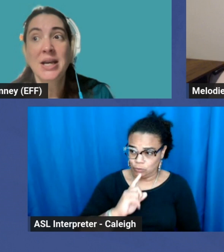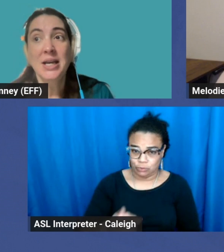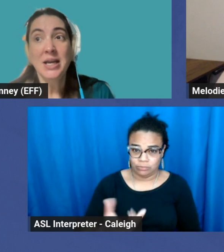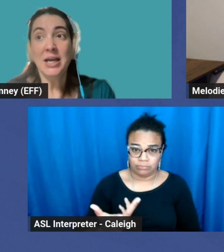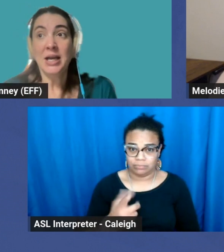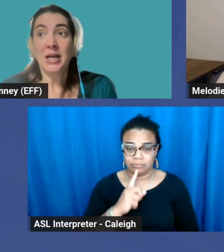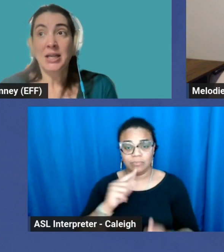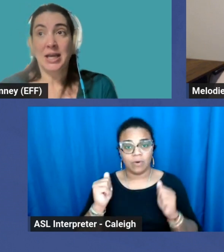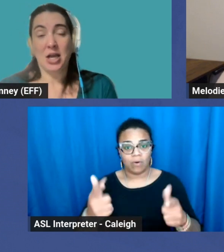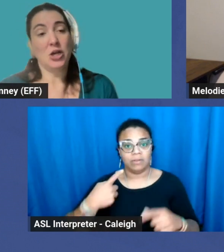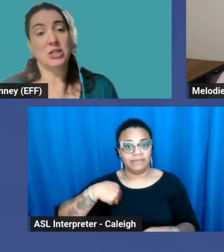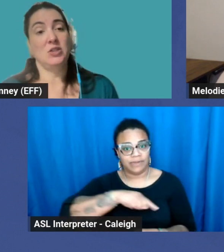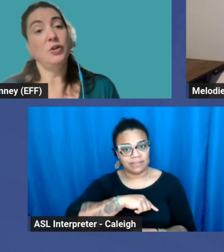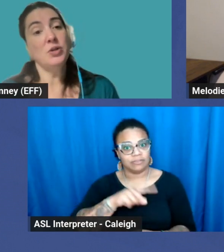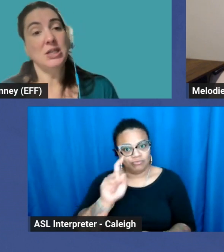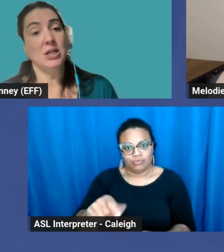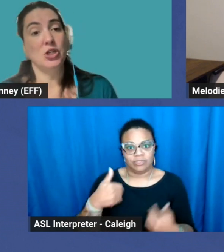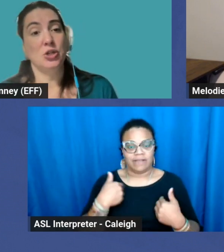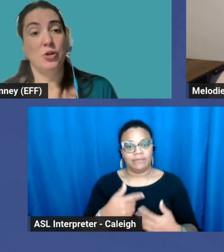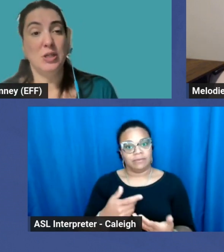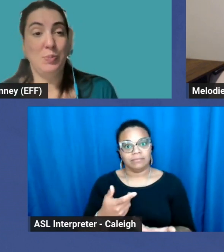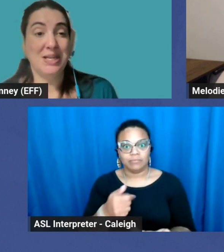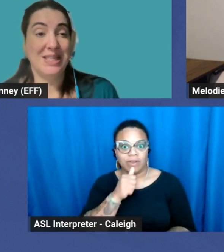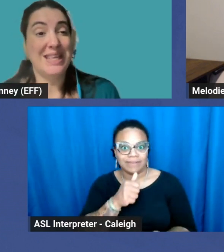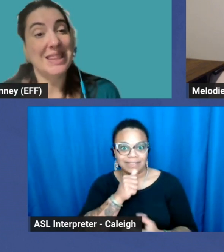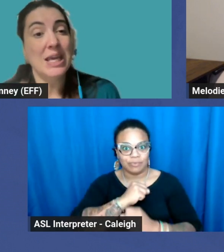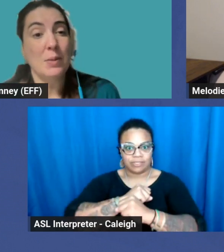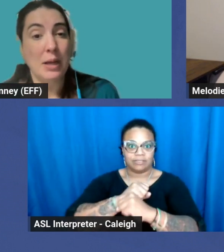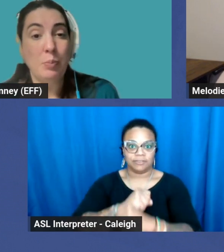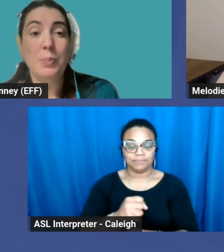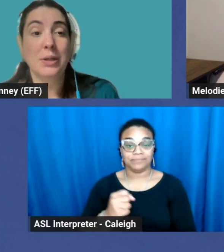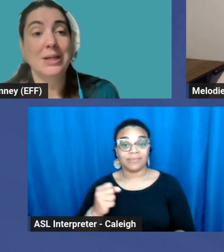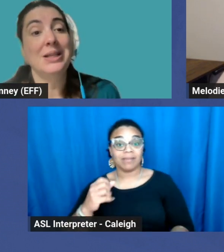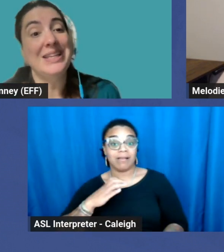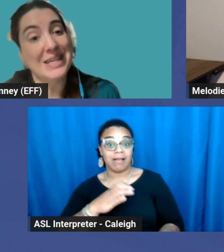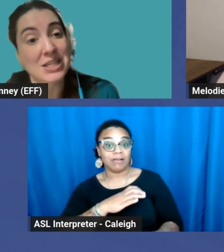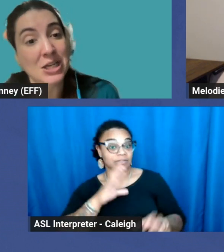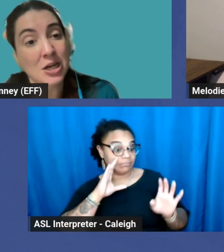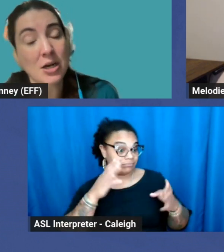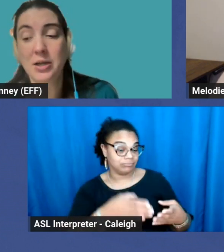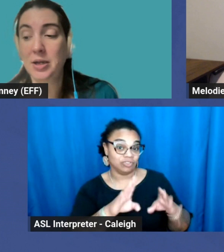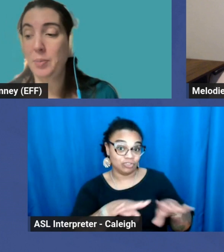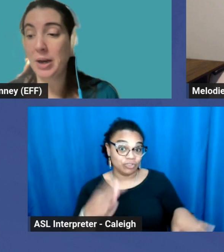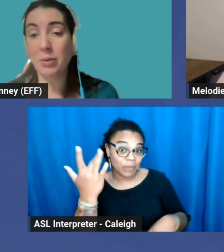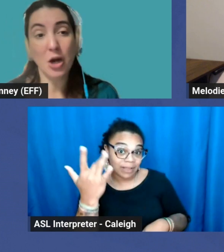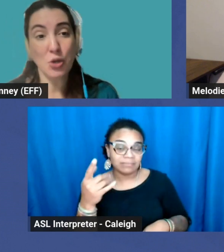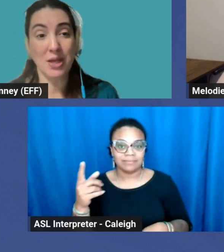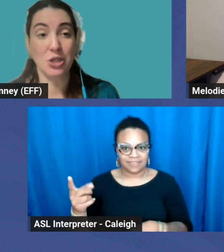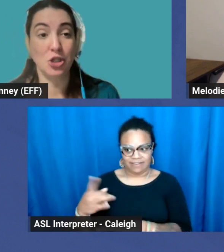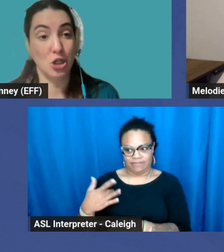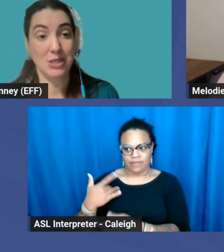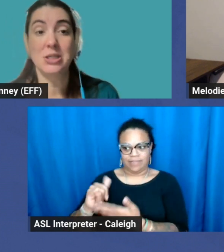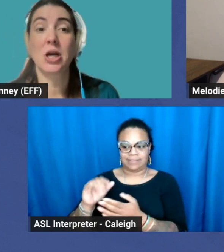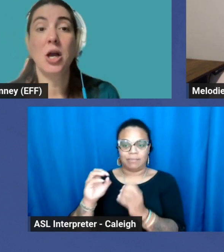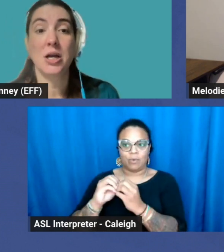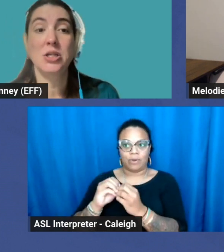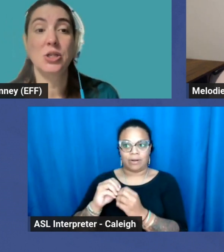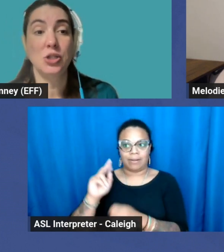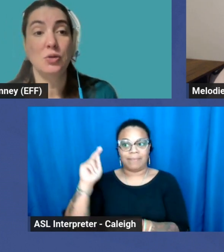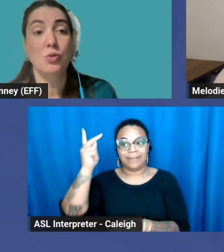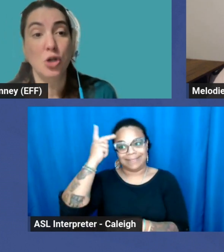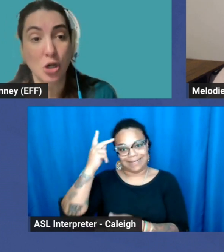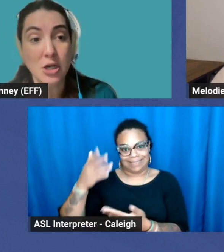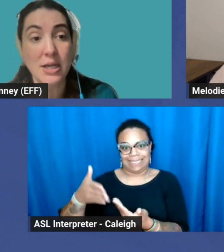fact that Congress is focusing on children is because they think it might be politically easier. But I would argue that it's just as hard